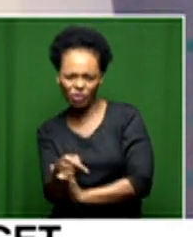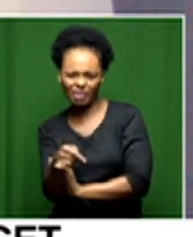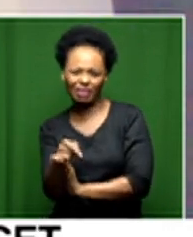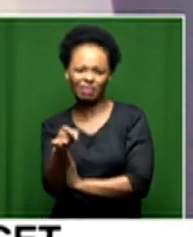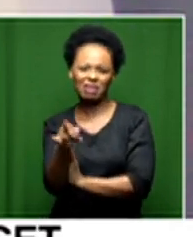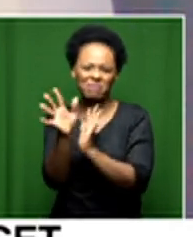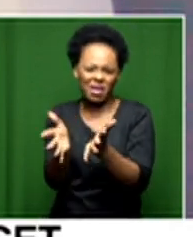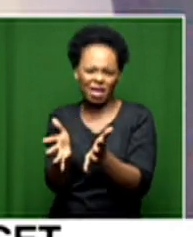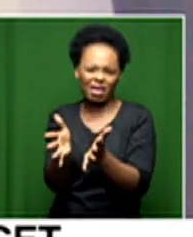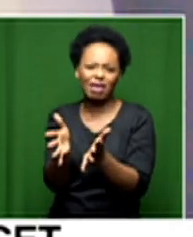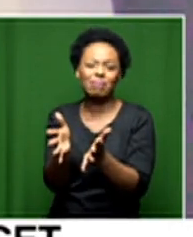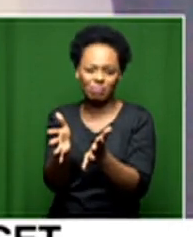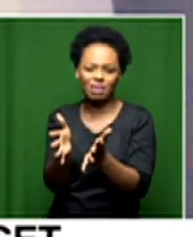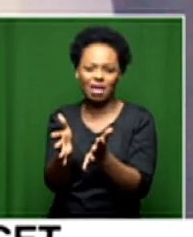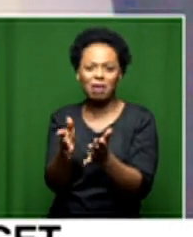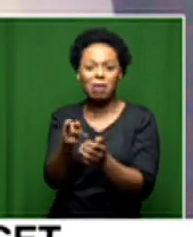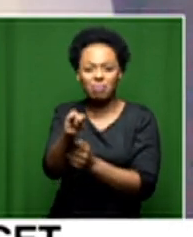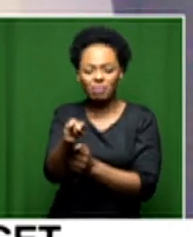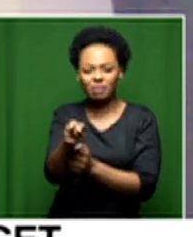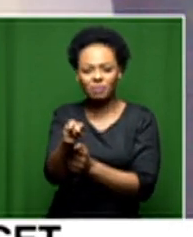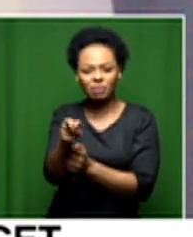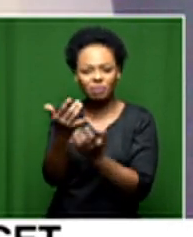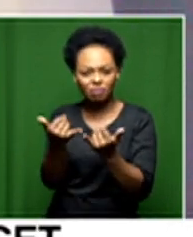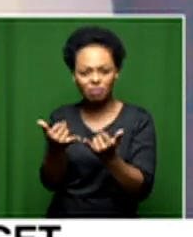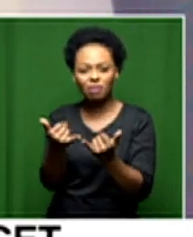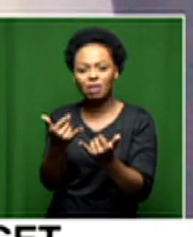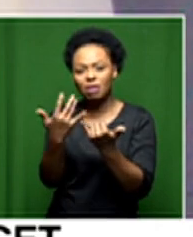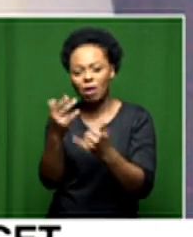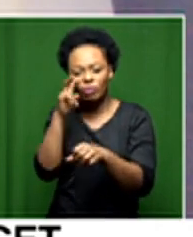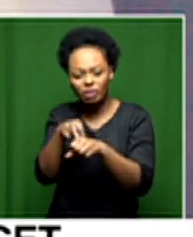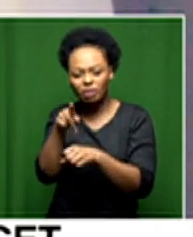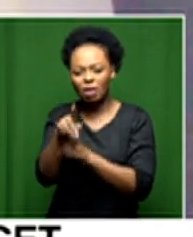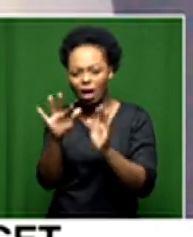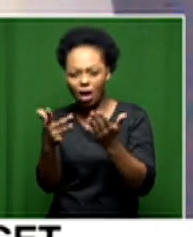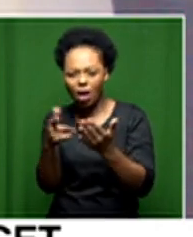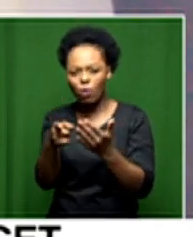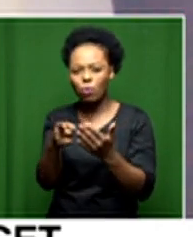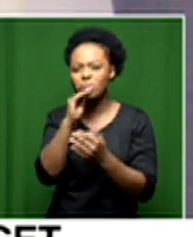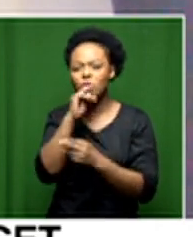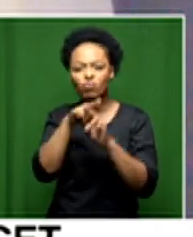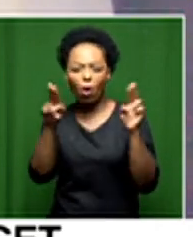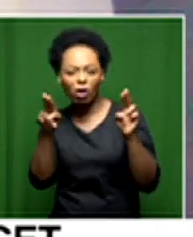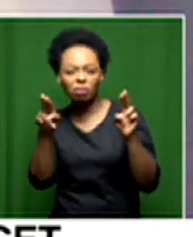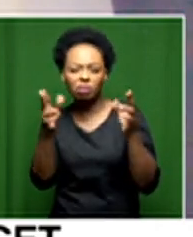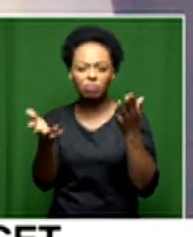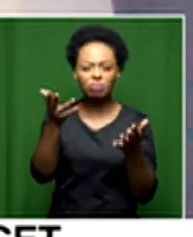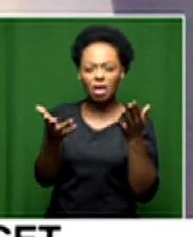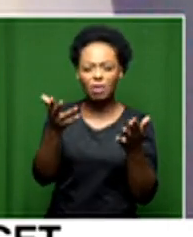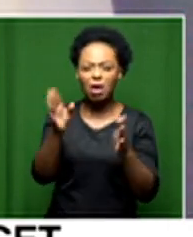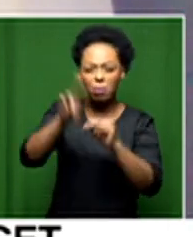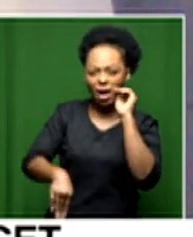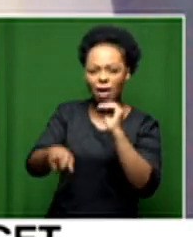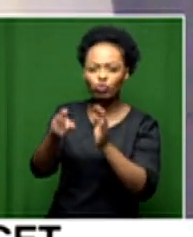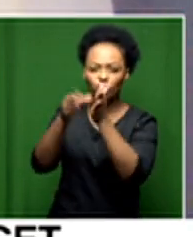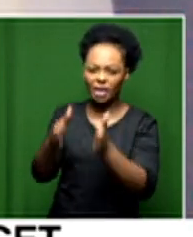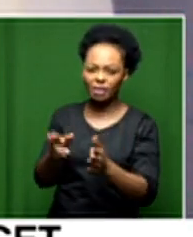there are exceptions. And these exceptions, yes, we agree, in the main, they are not due to students' fault. You would